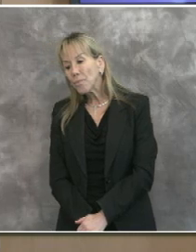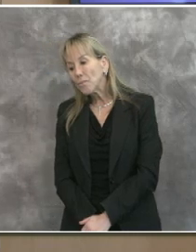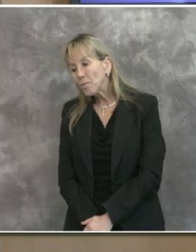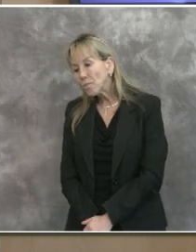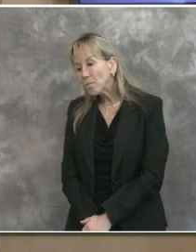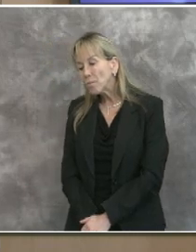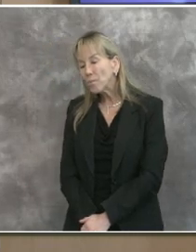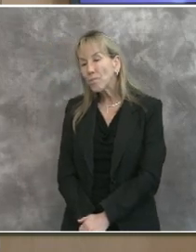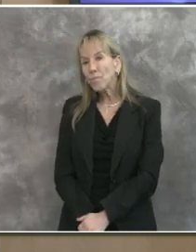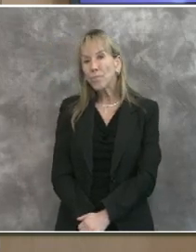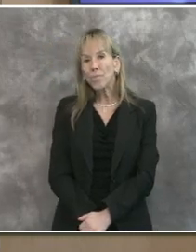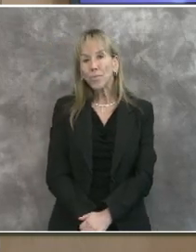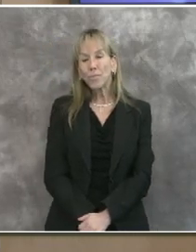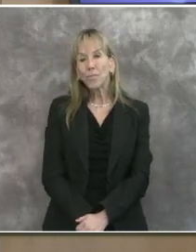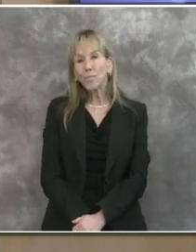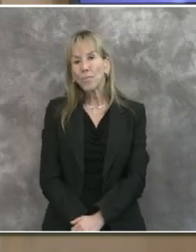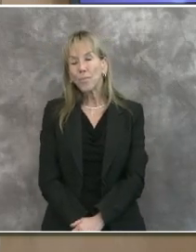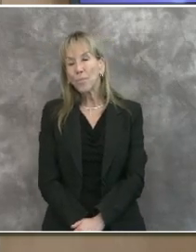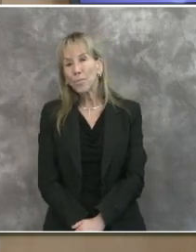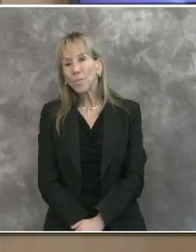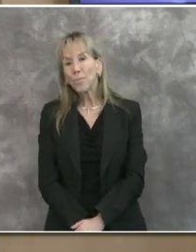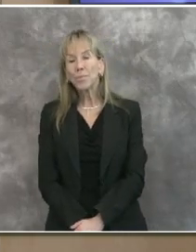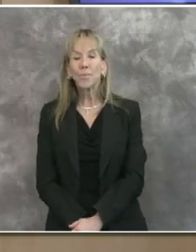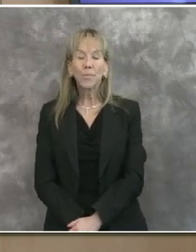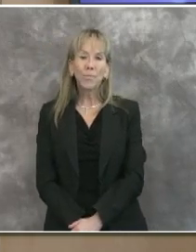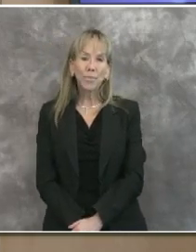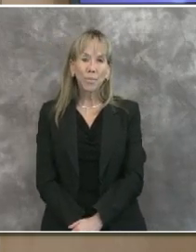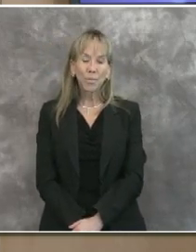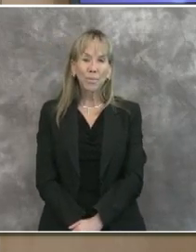Union Tribune, please state your name and question.